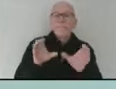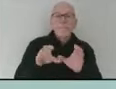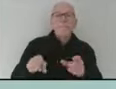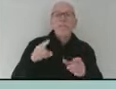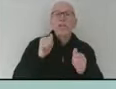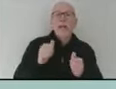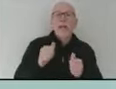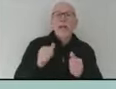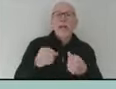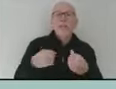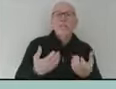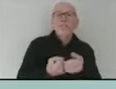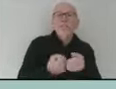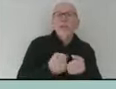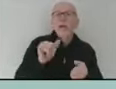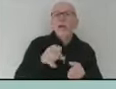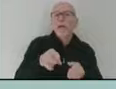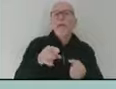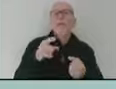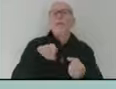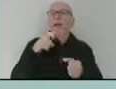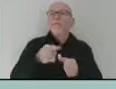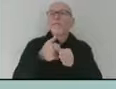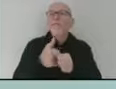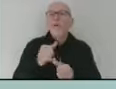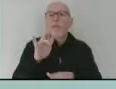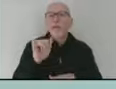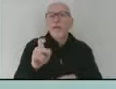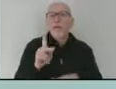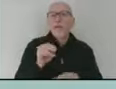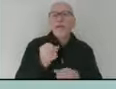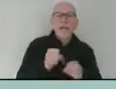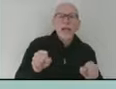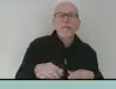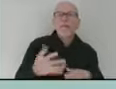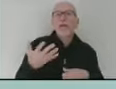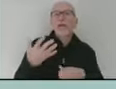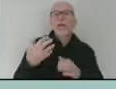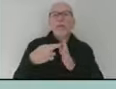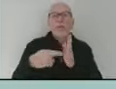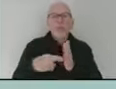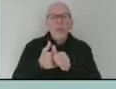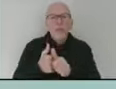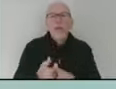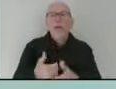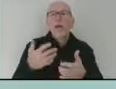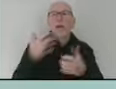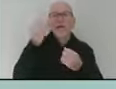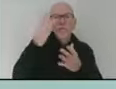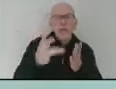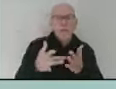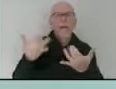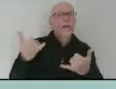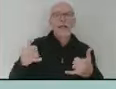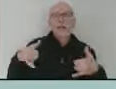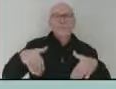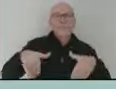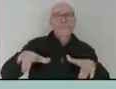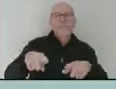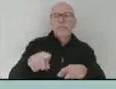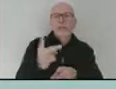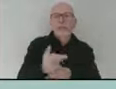roles such as regulatory compliance, risk and safety, information technology, are now being deployed to the front lines to care